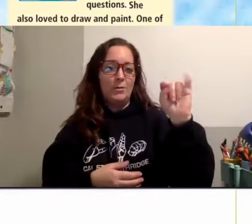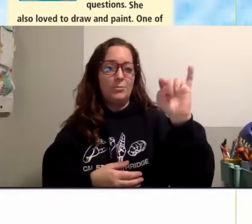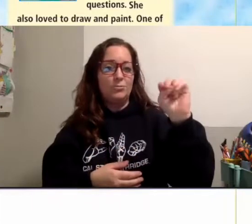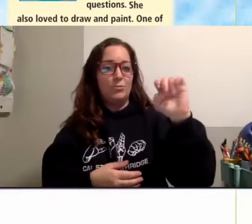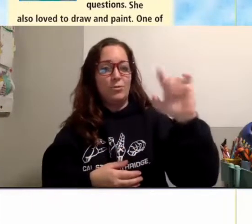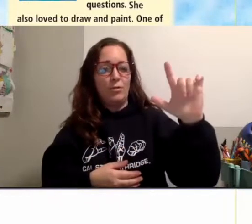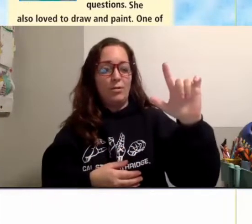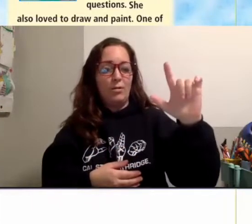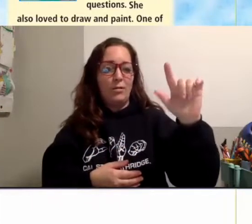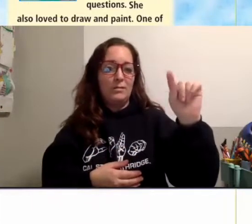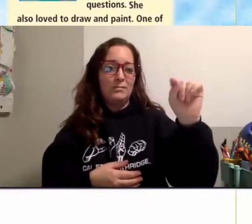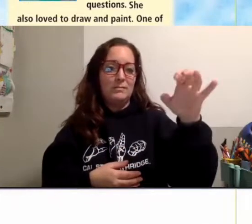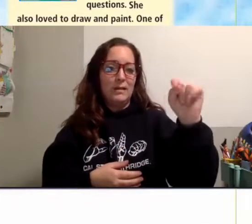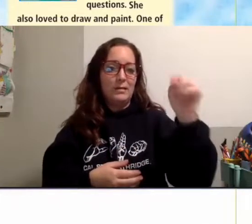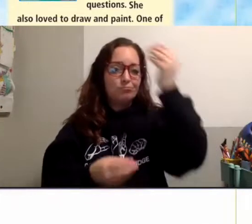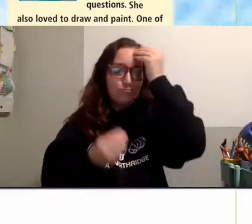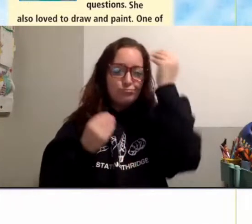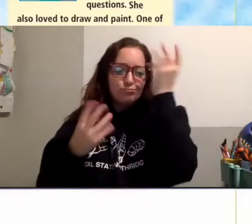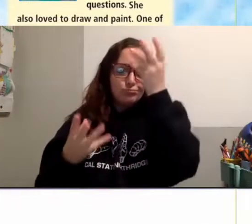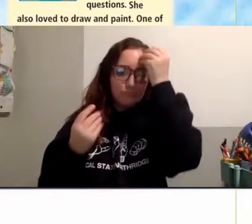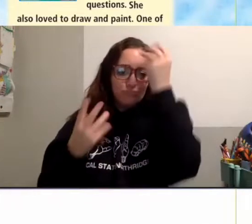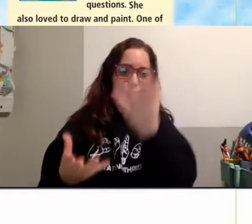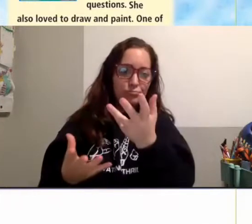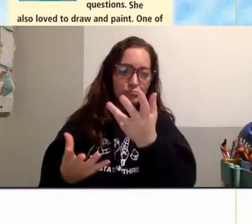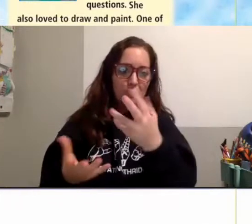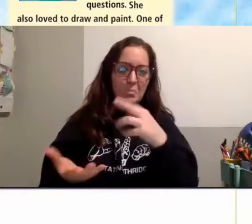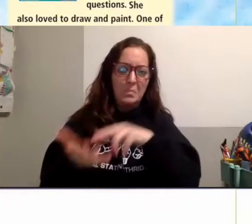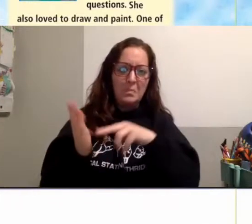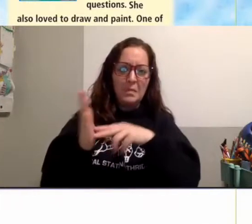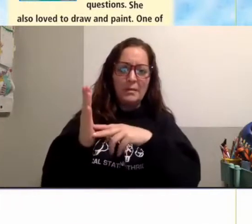informational text,